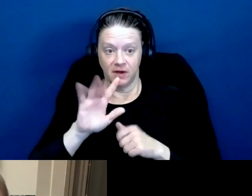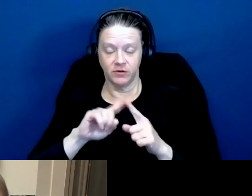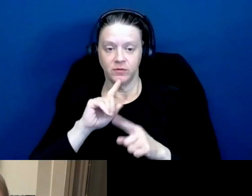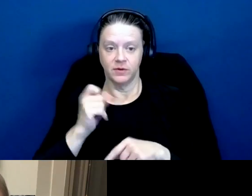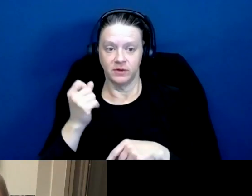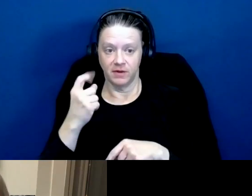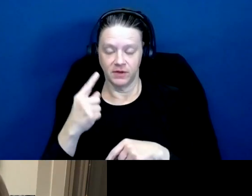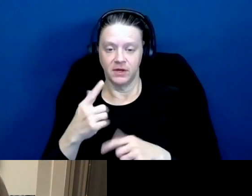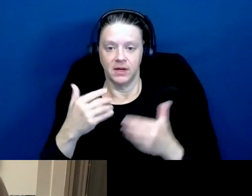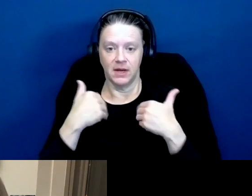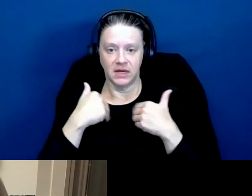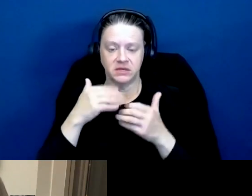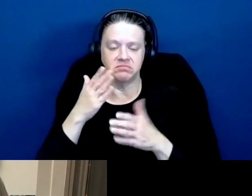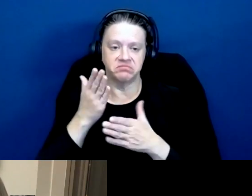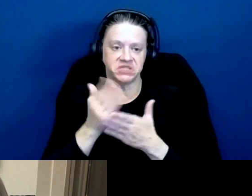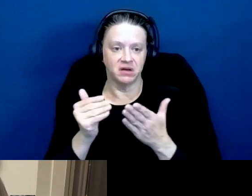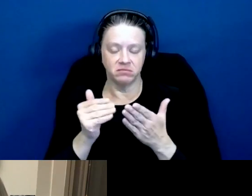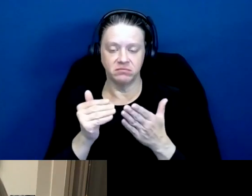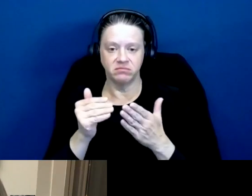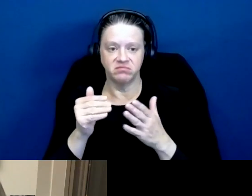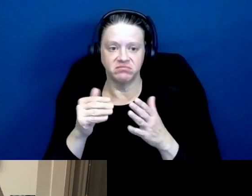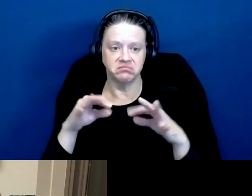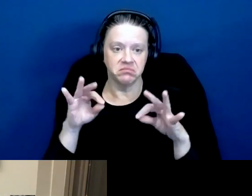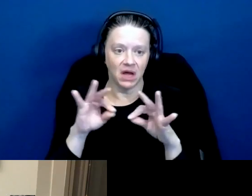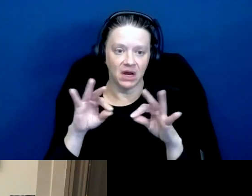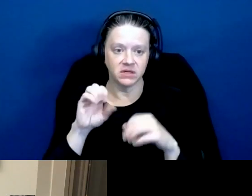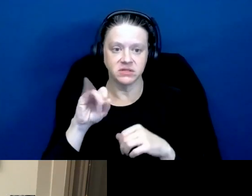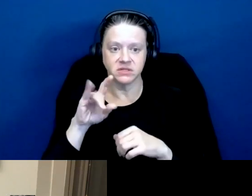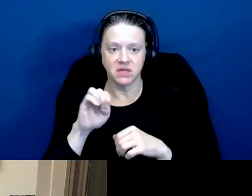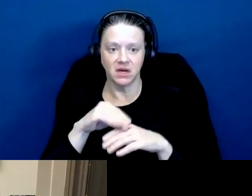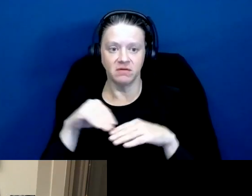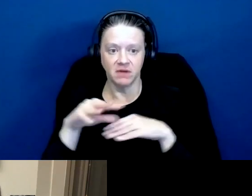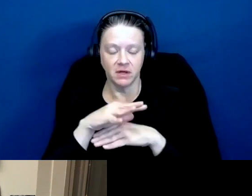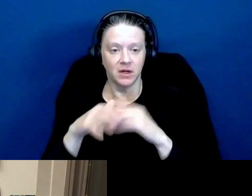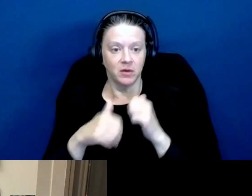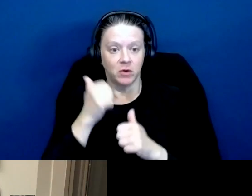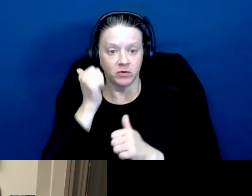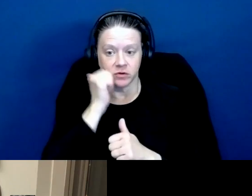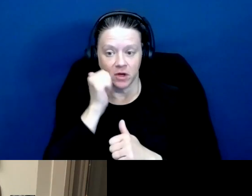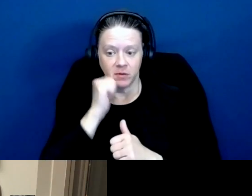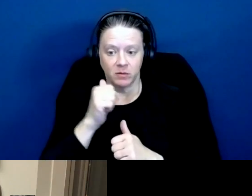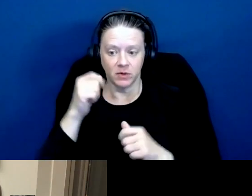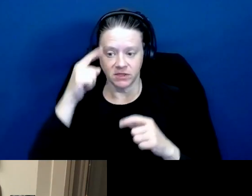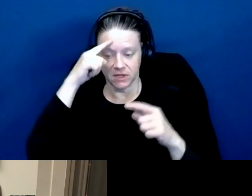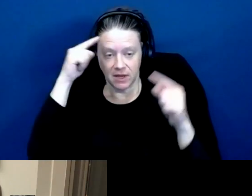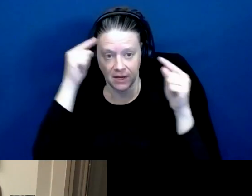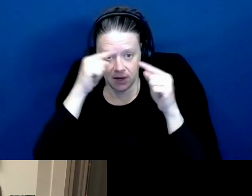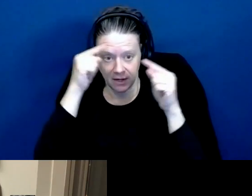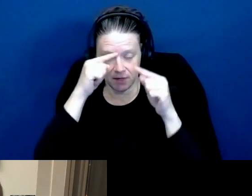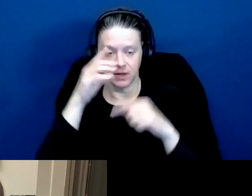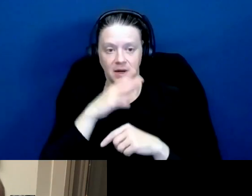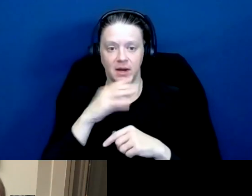studies, had some mild side effect. The most common was headache and